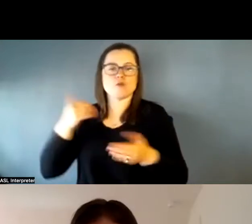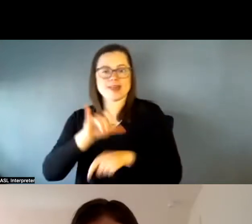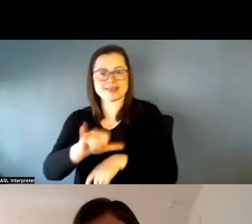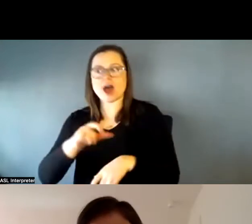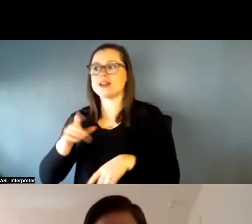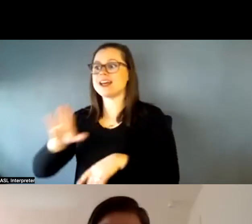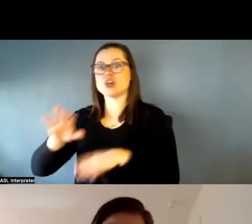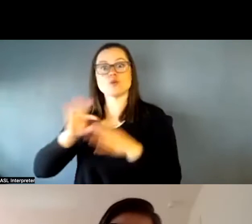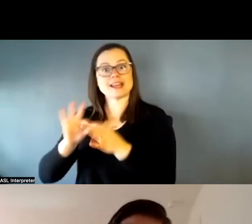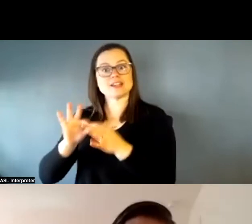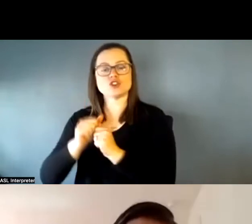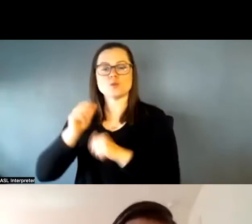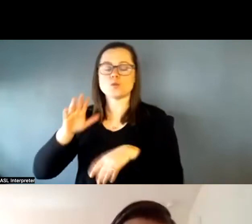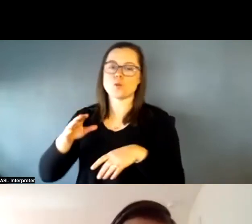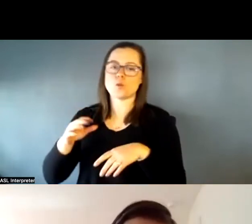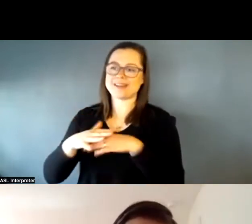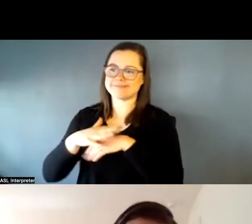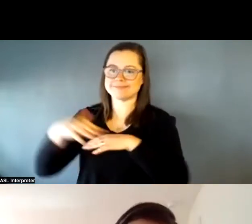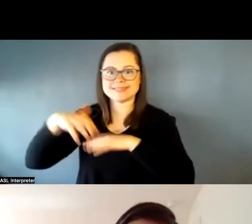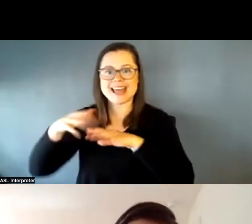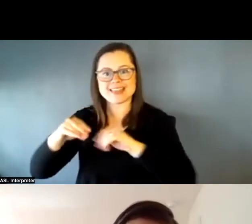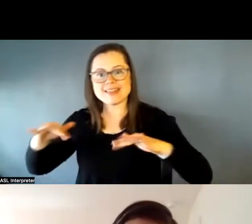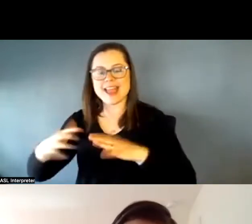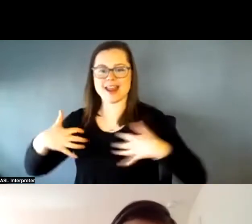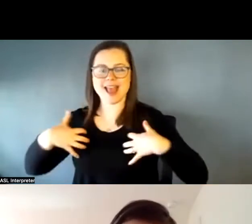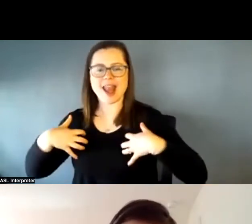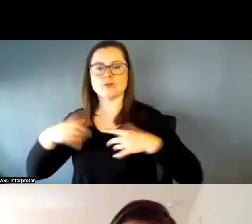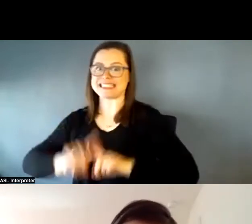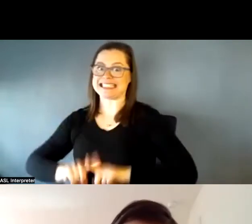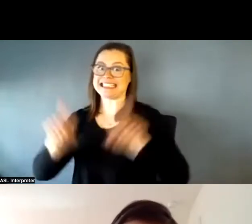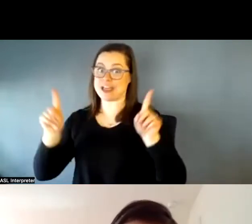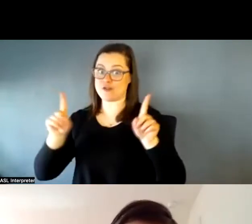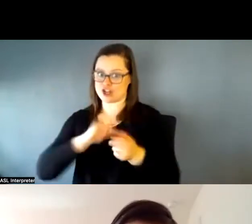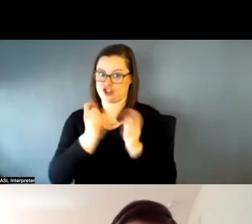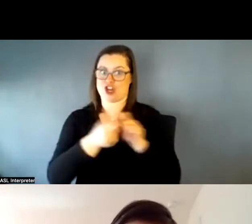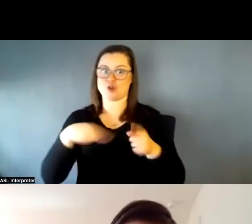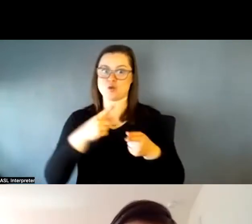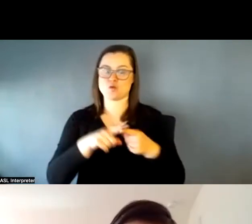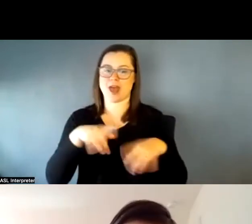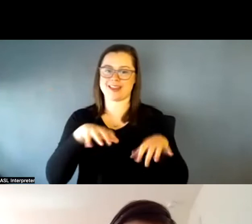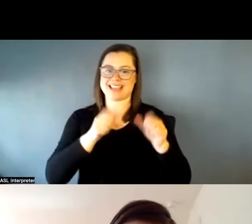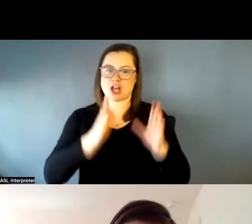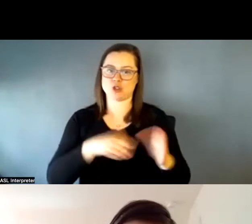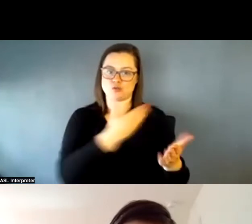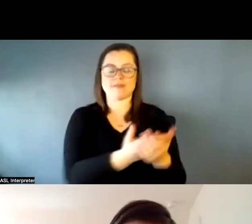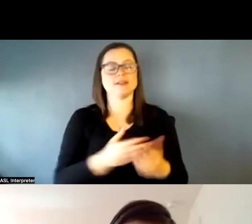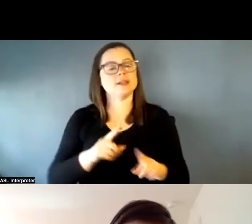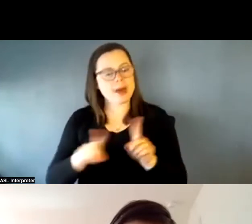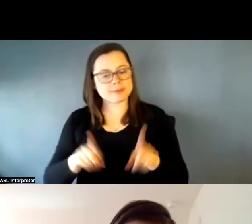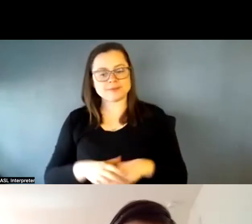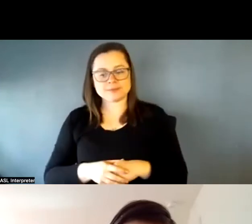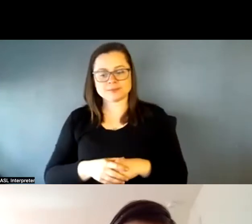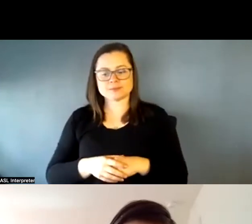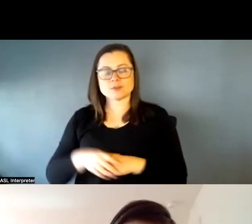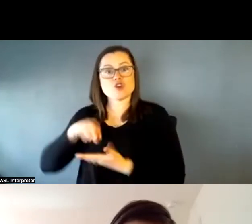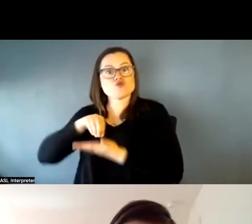se. And in terms of sort of the record or the continuities that are